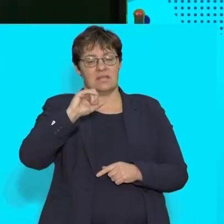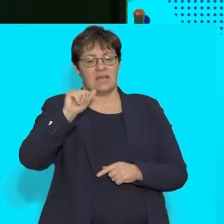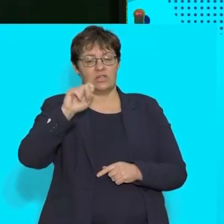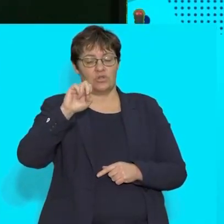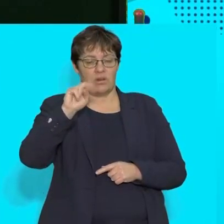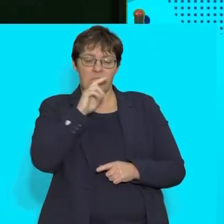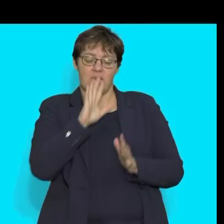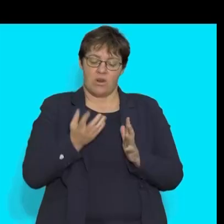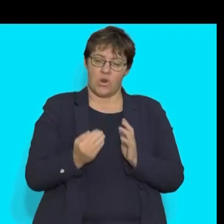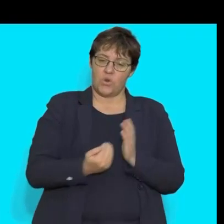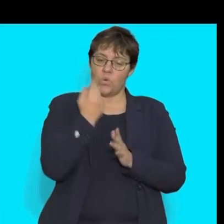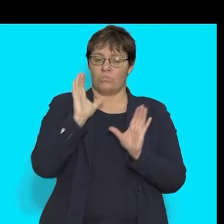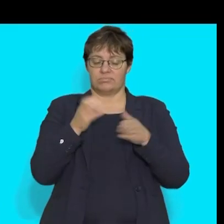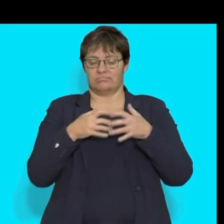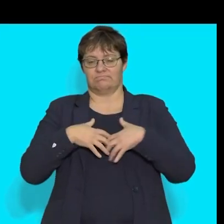new species.